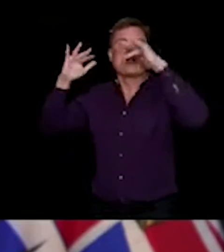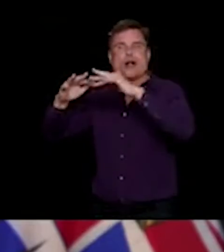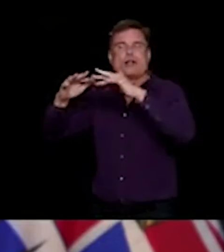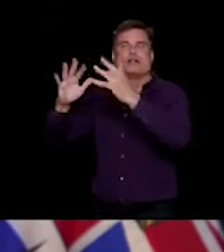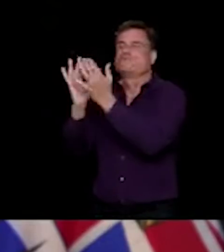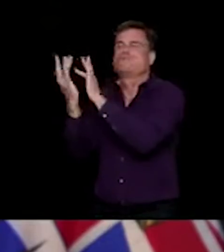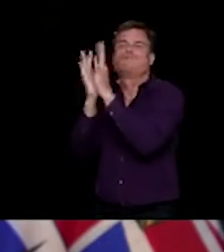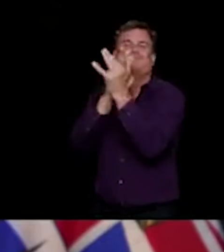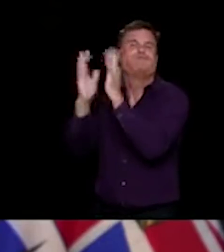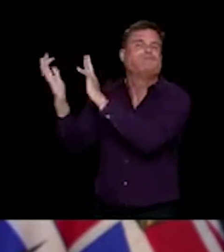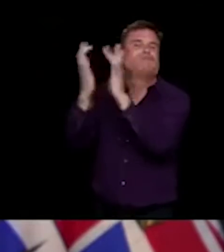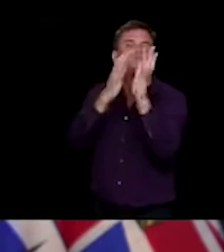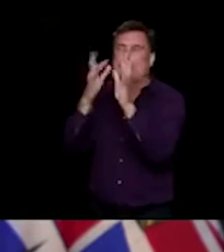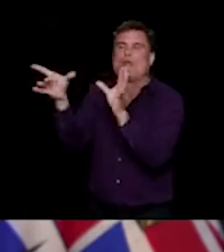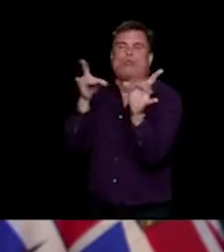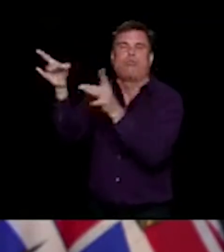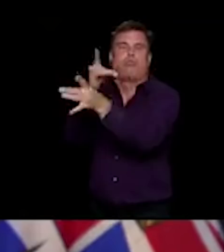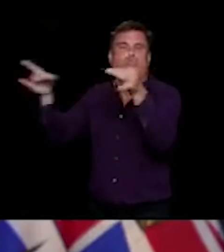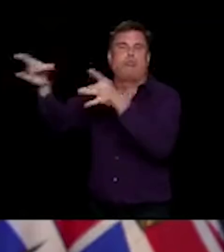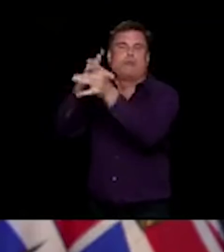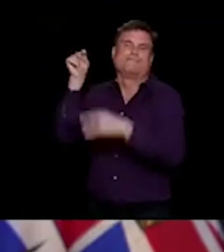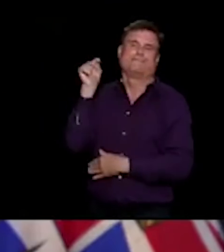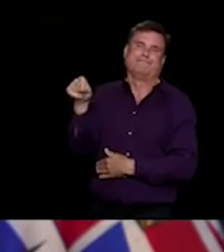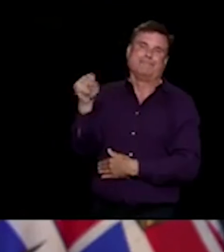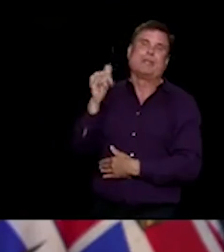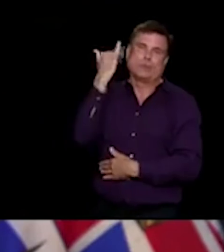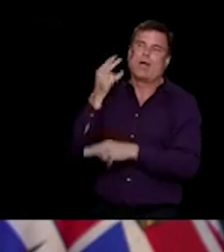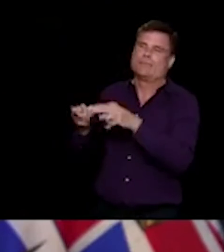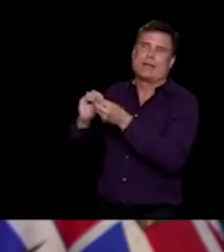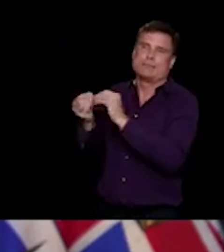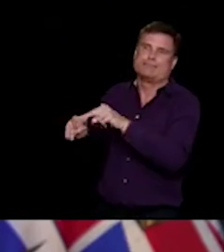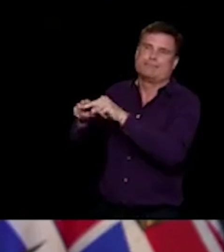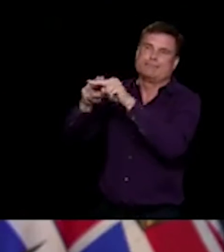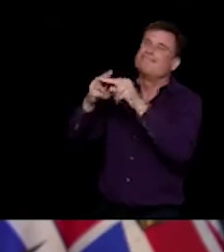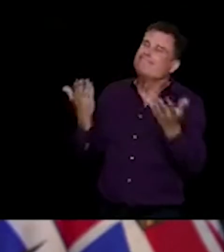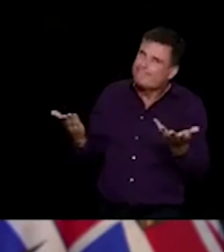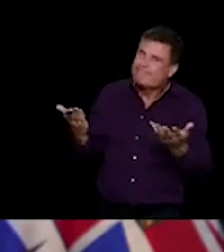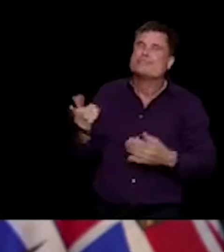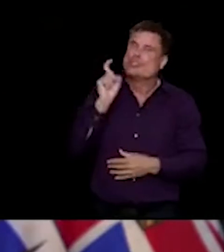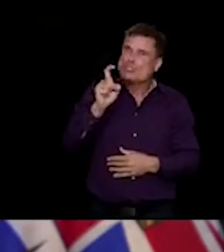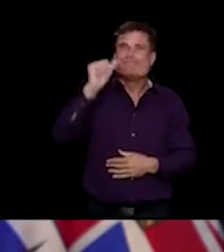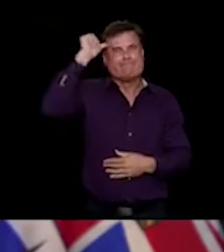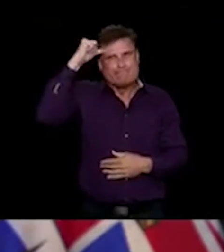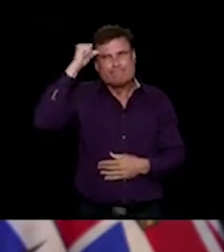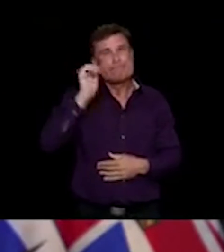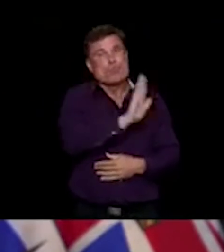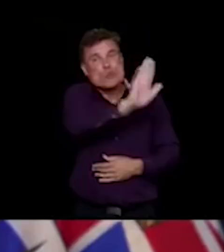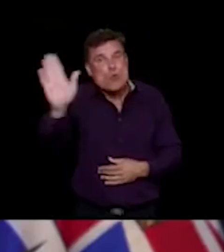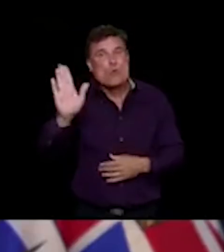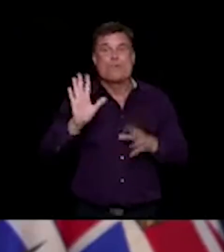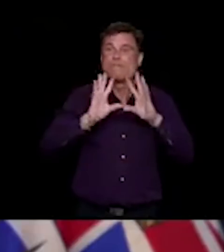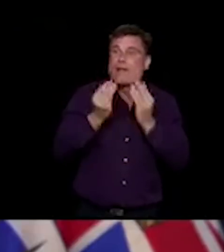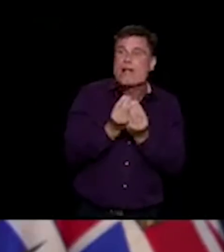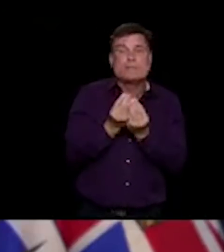people outside of our household bubble getting together, particularly when people are coming from different parts and they bring their risk with them, whether